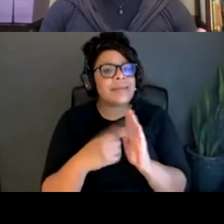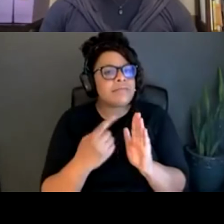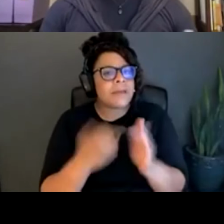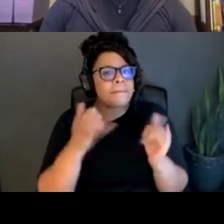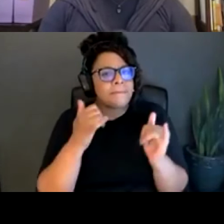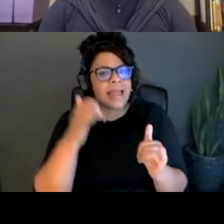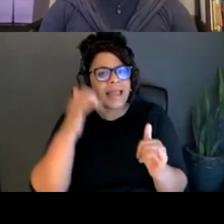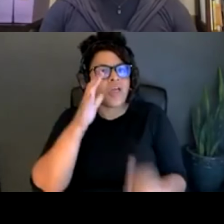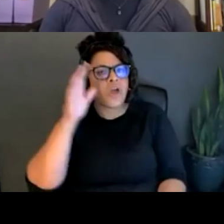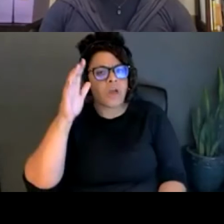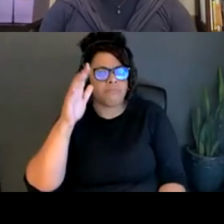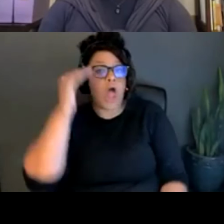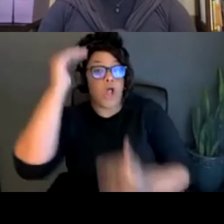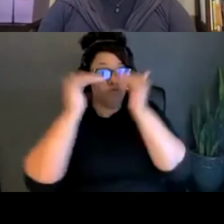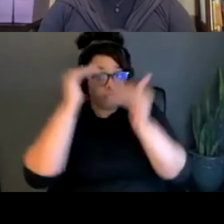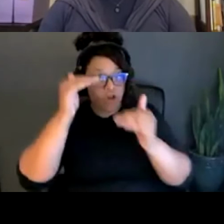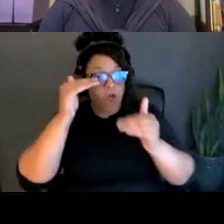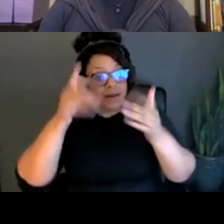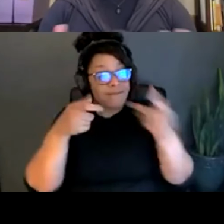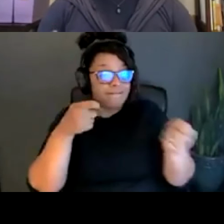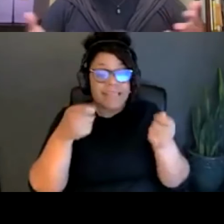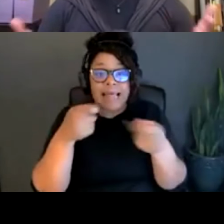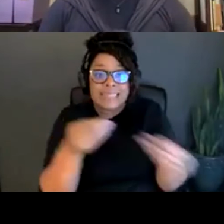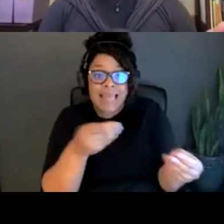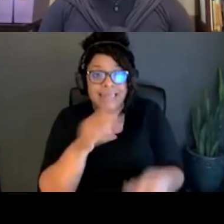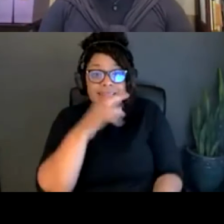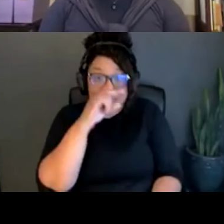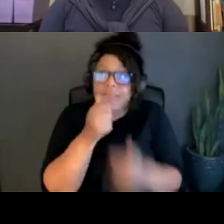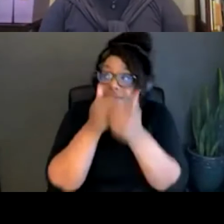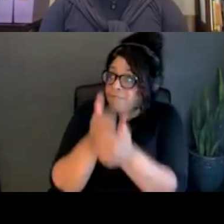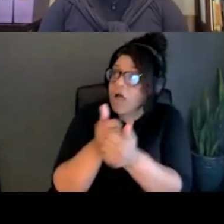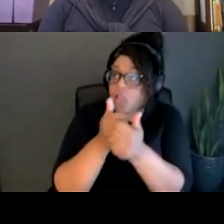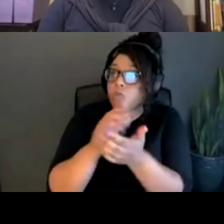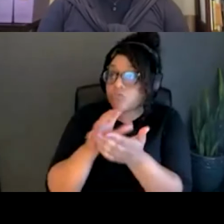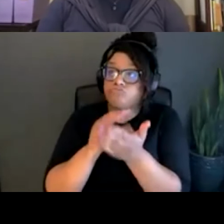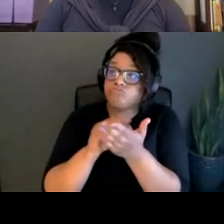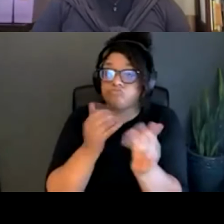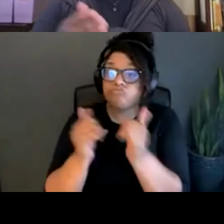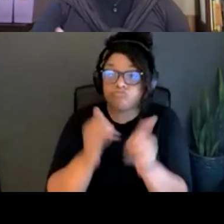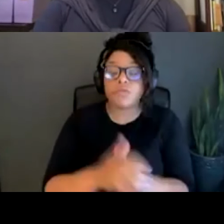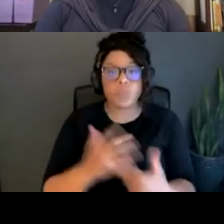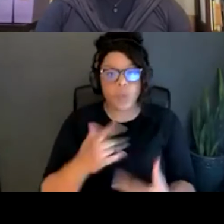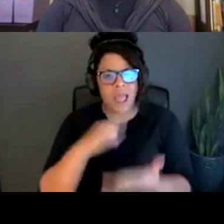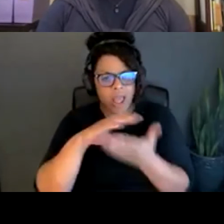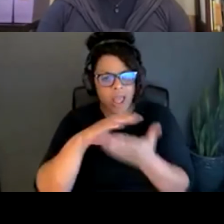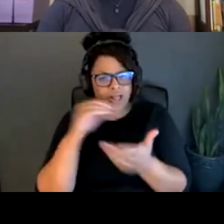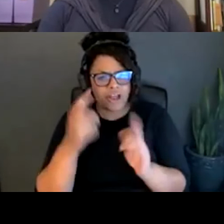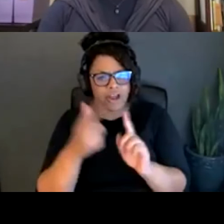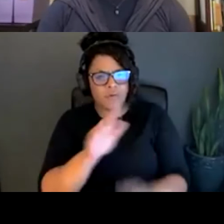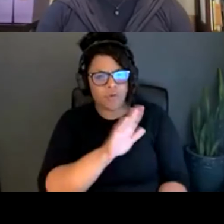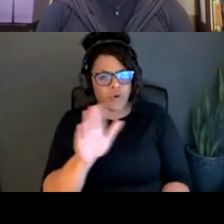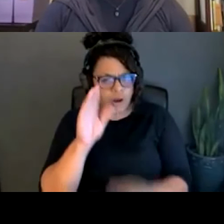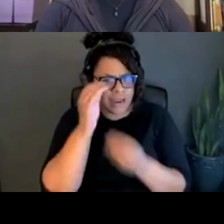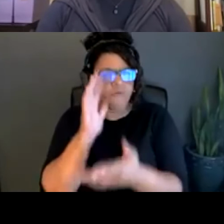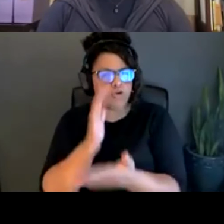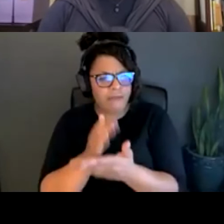adult facilitated or teacher facilitated. And some of the things that I have learned from your infographic is